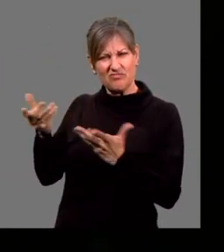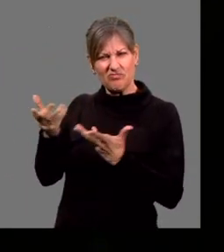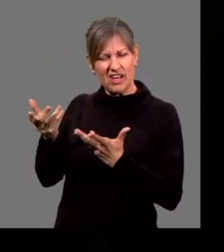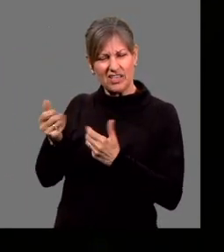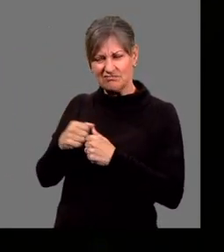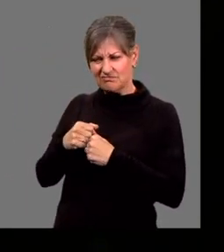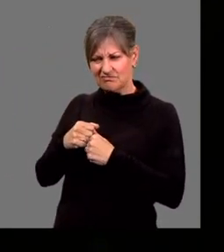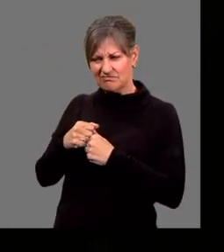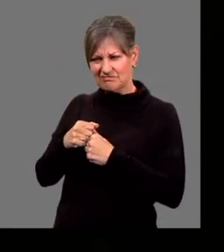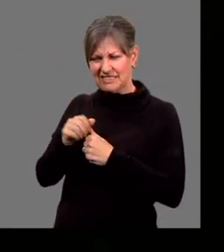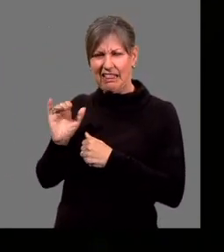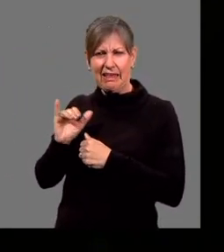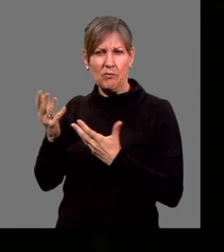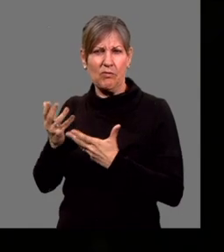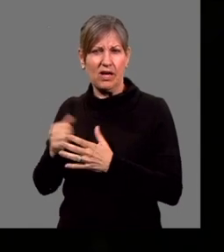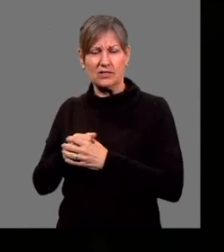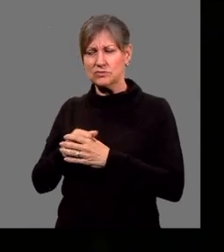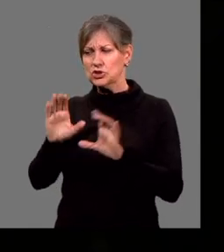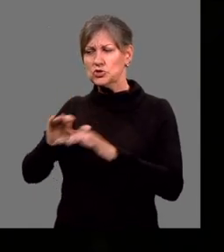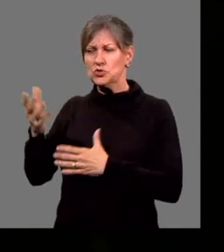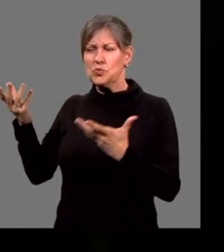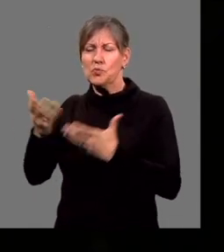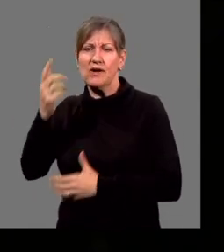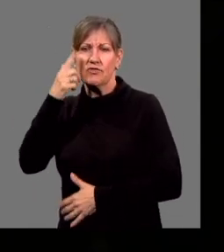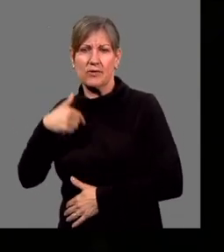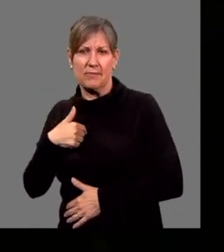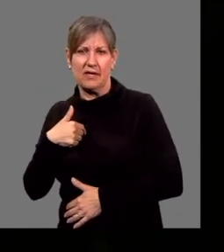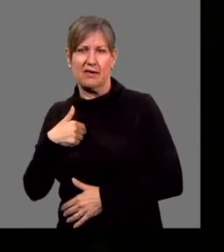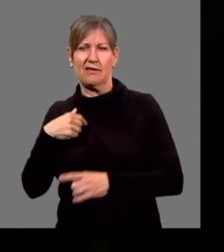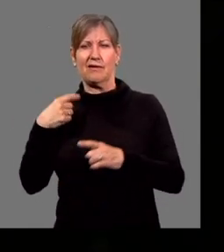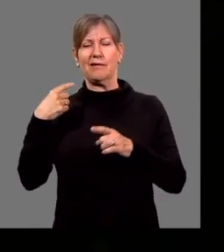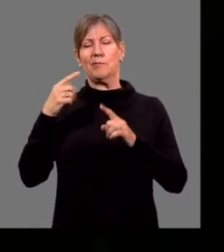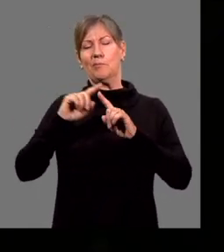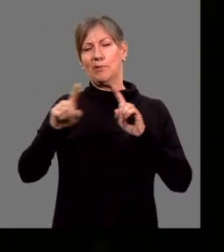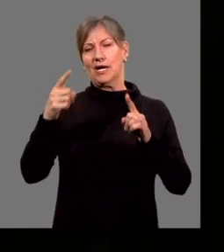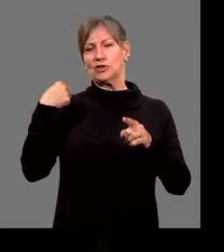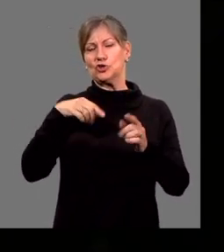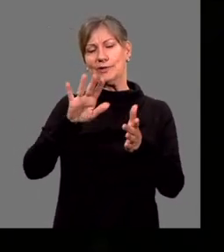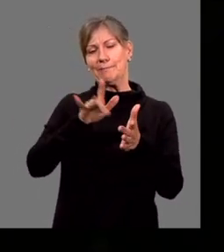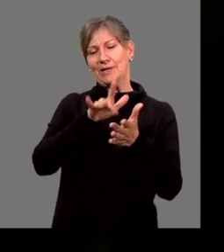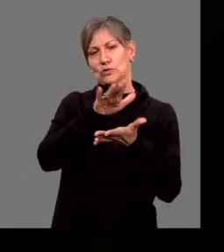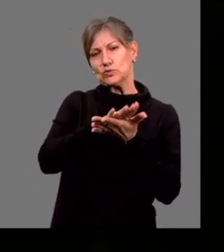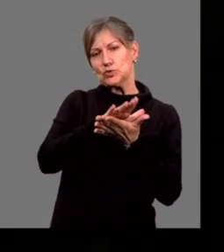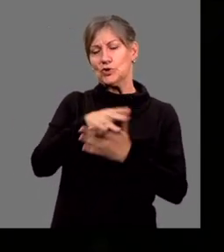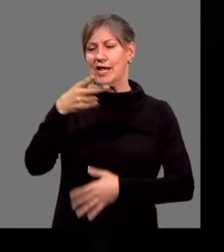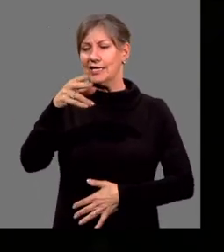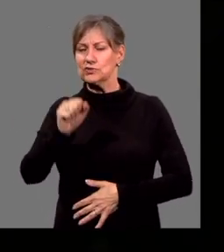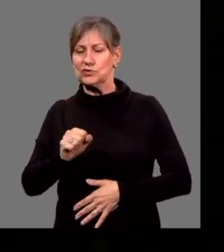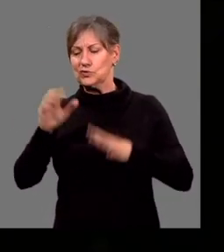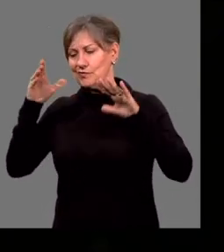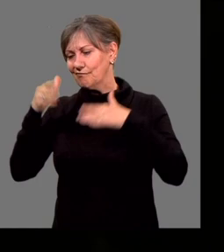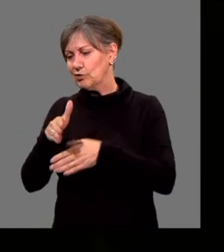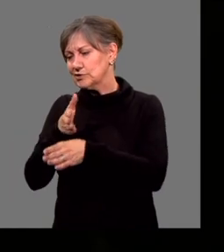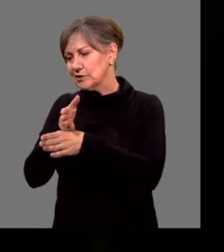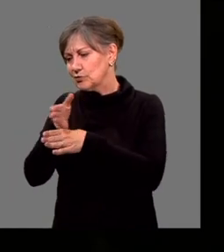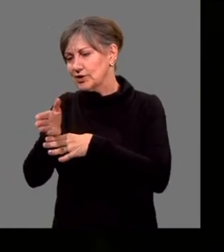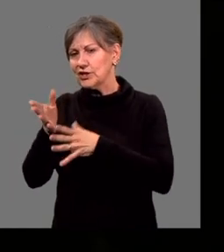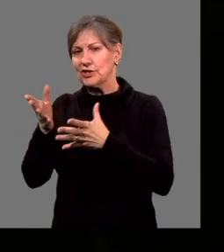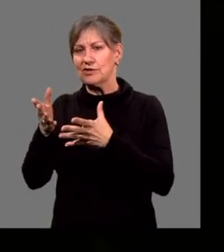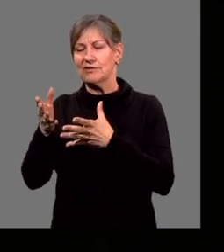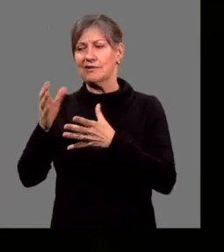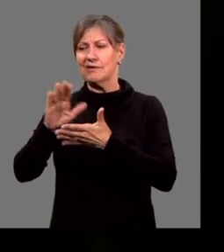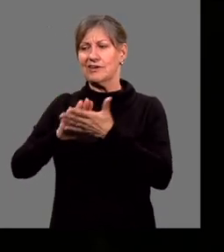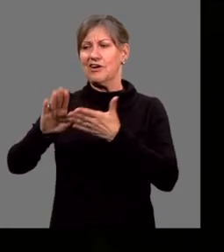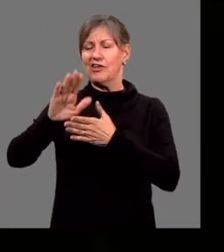would be like, and what it would do for me. But when you're in middle school or high school or focused on a career or a family, college seems